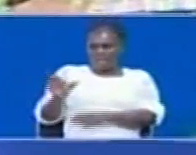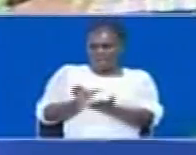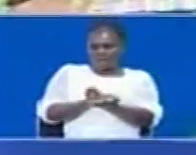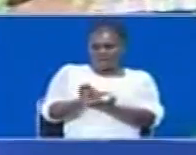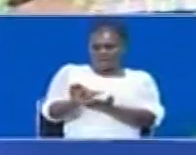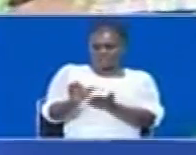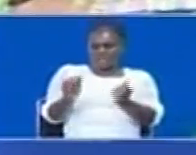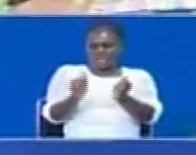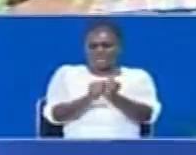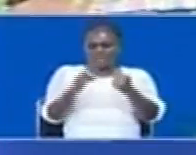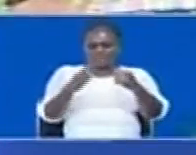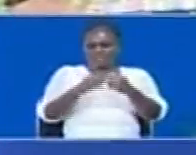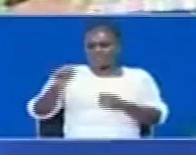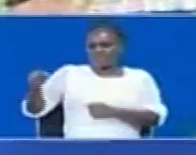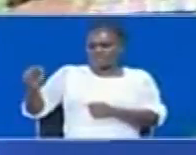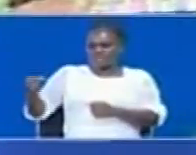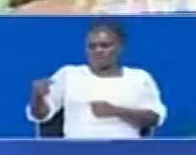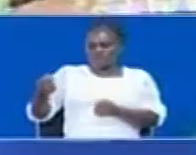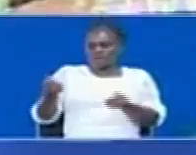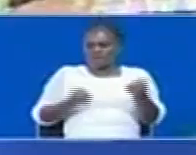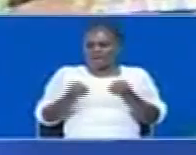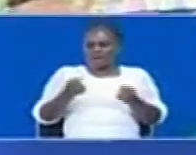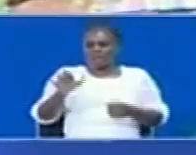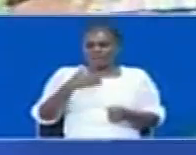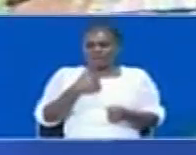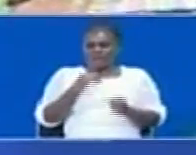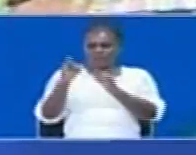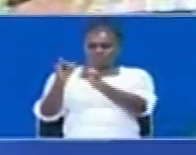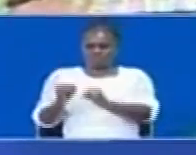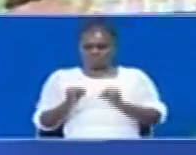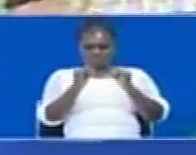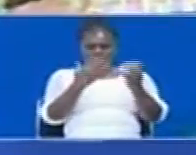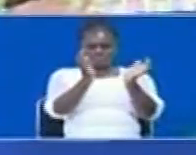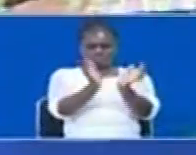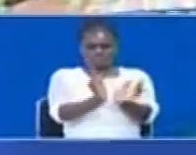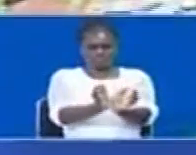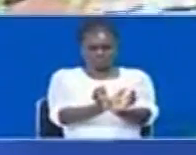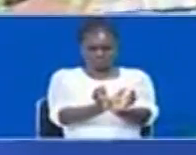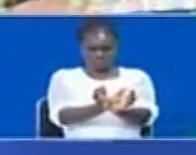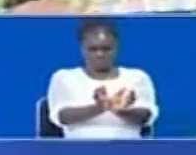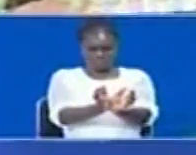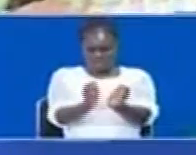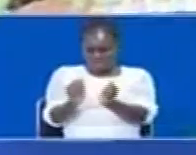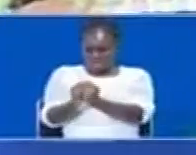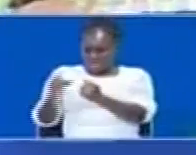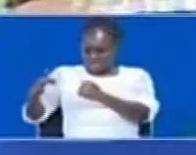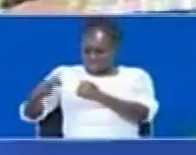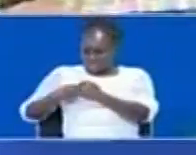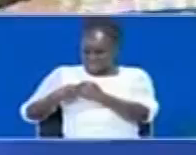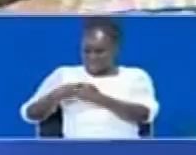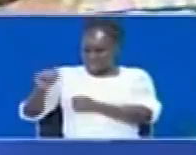18 million cash in their car. These individuals were arrested with 18